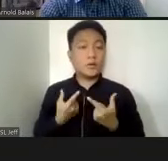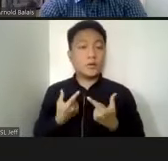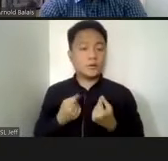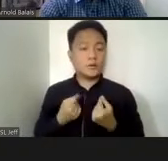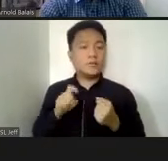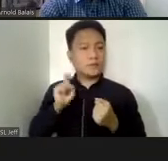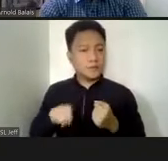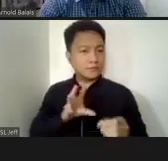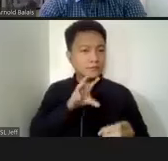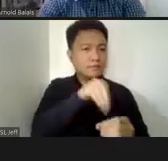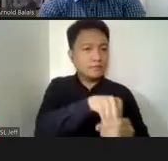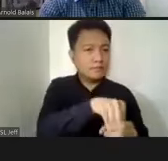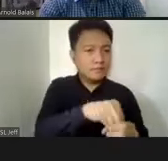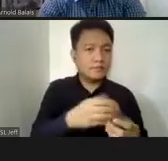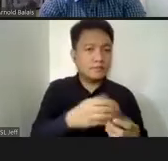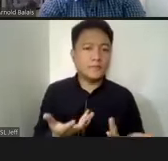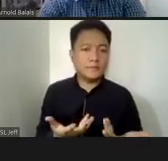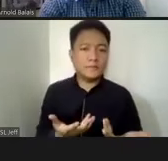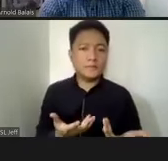athletes,